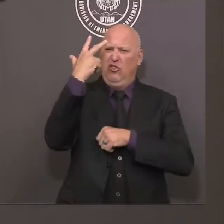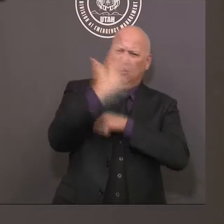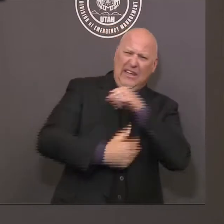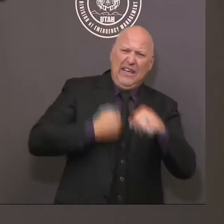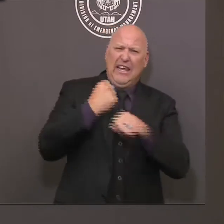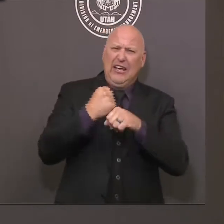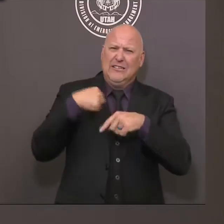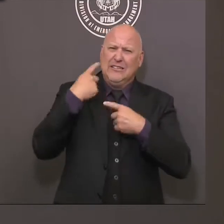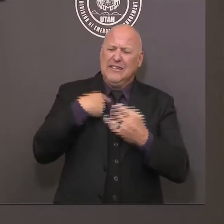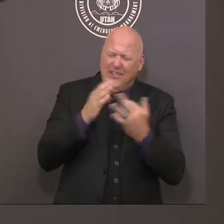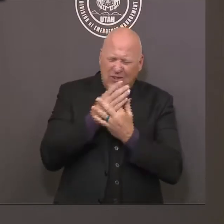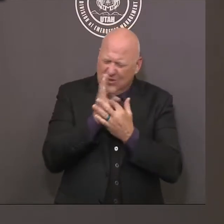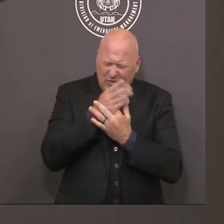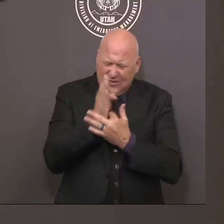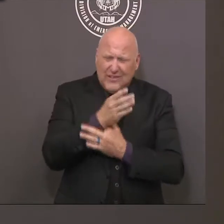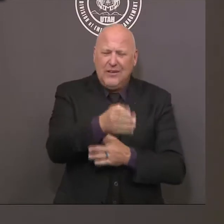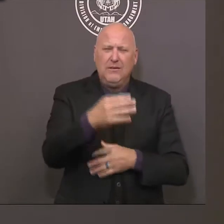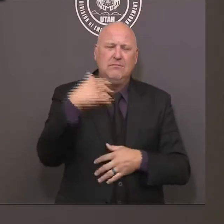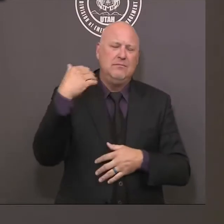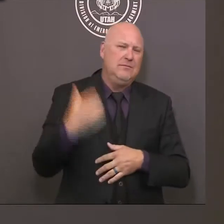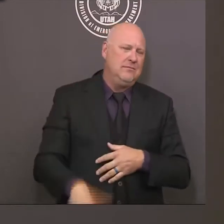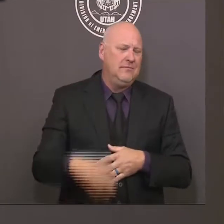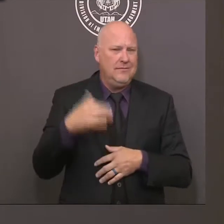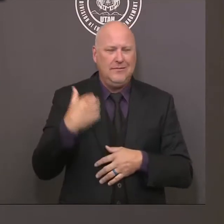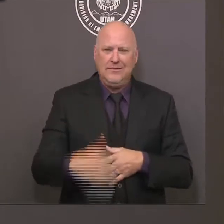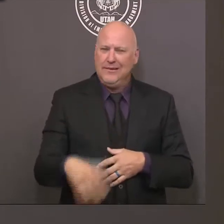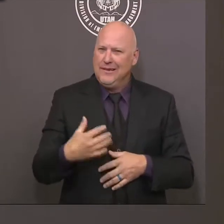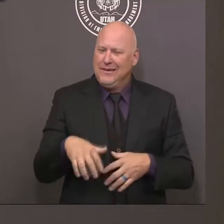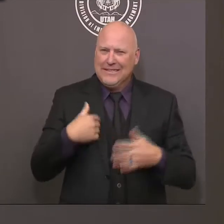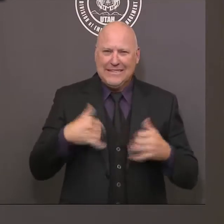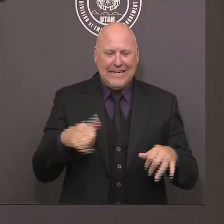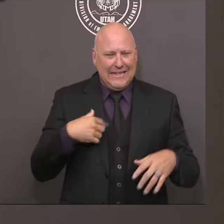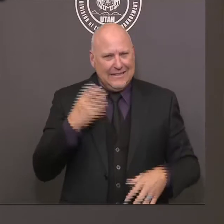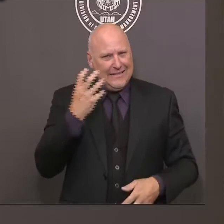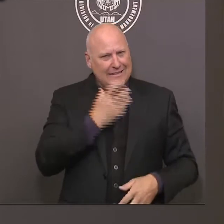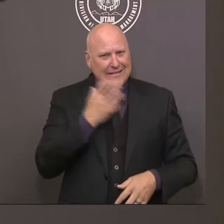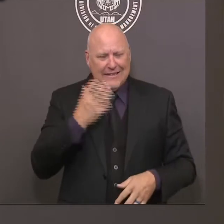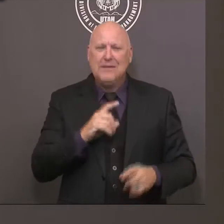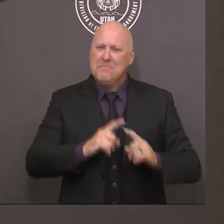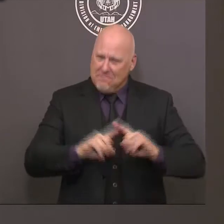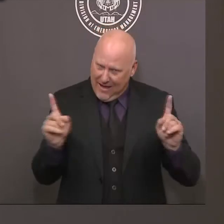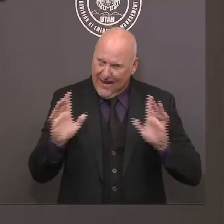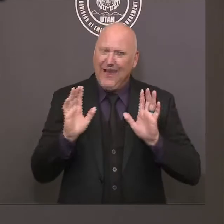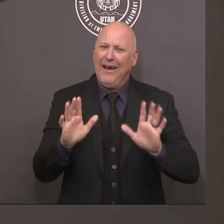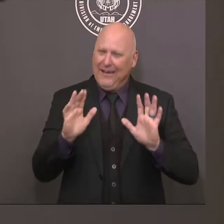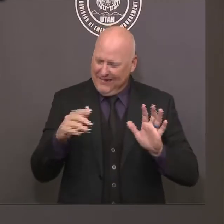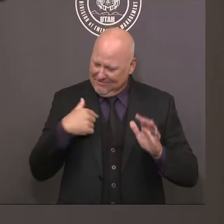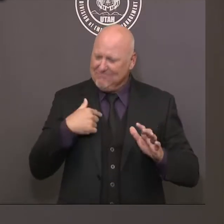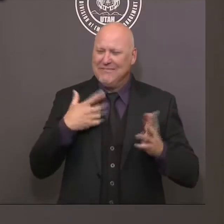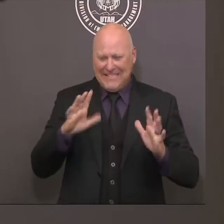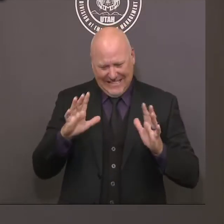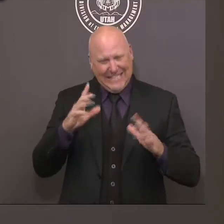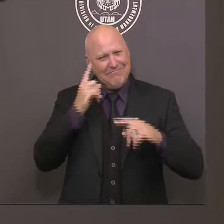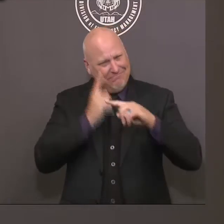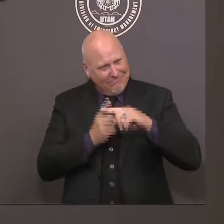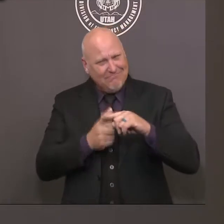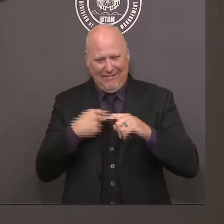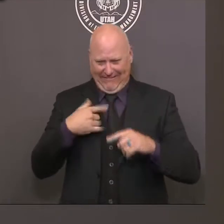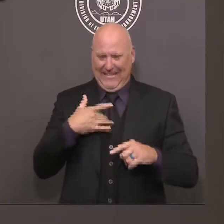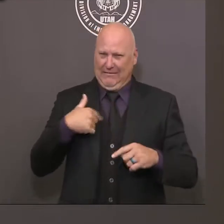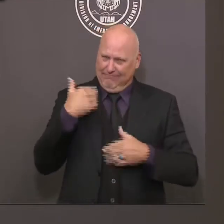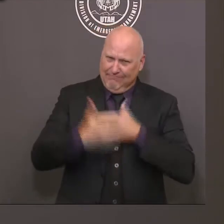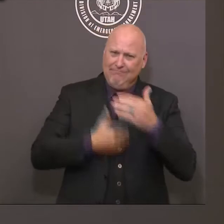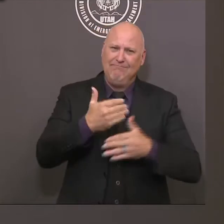months. So we're doing good things. I'm very optimistic and hopeful about the future. The special session is going to help us, so I'll turn some time